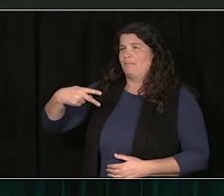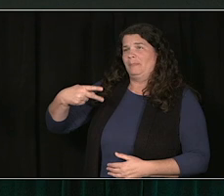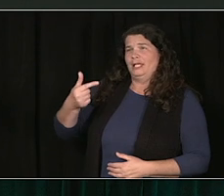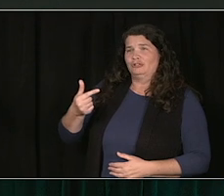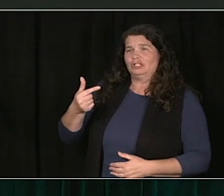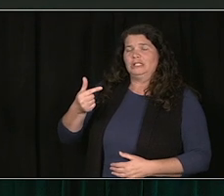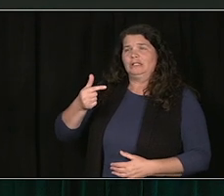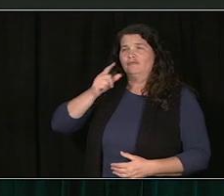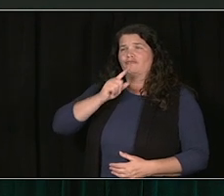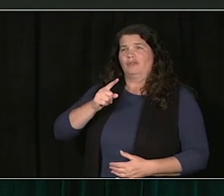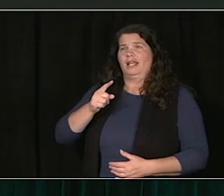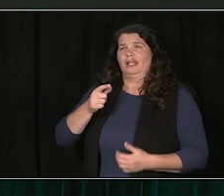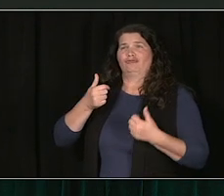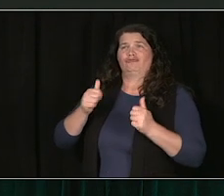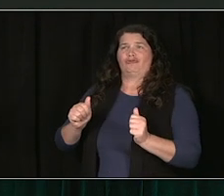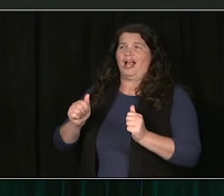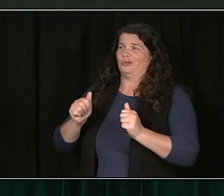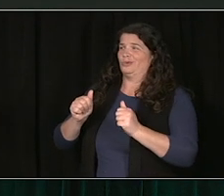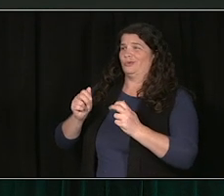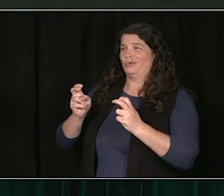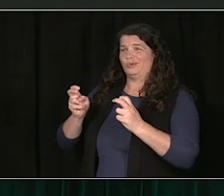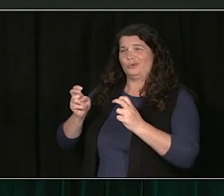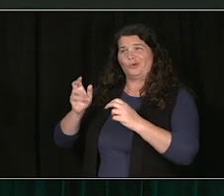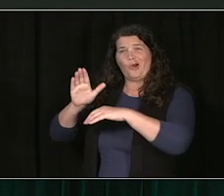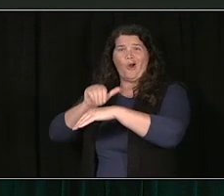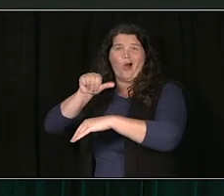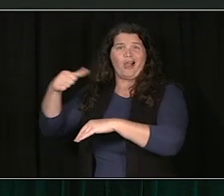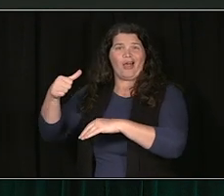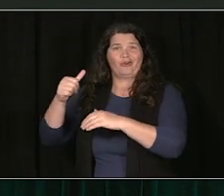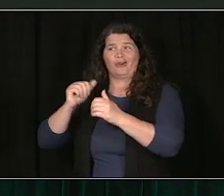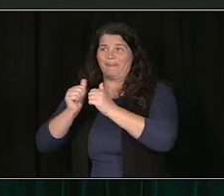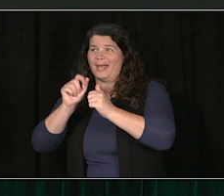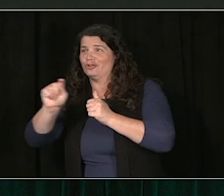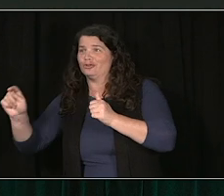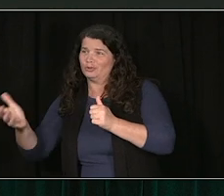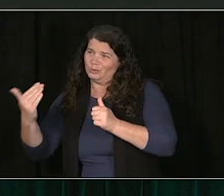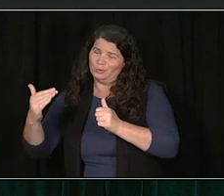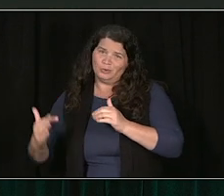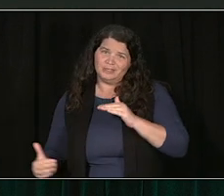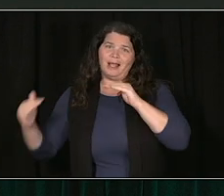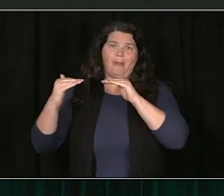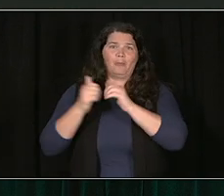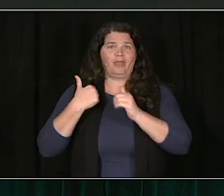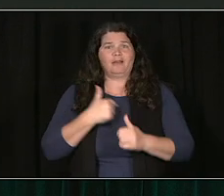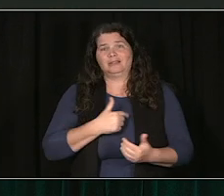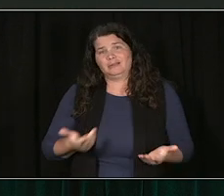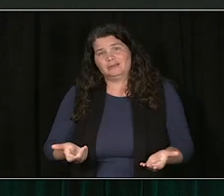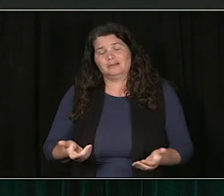give a call to action to our competitors and others. I think there are actually a lot